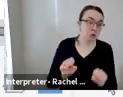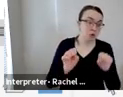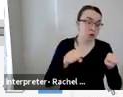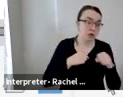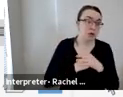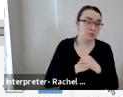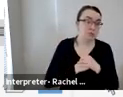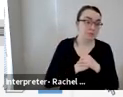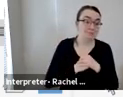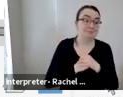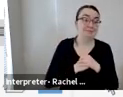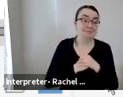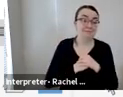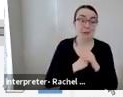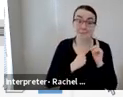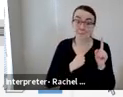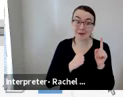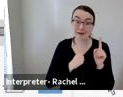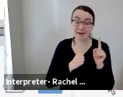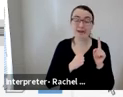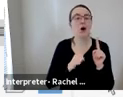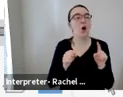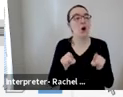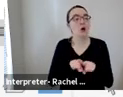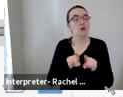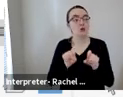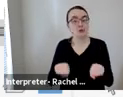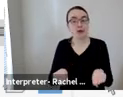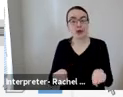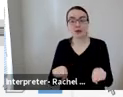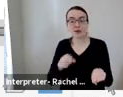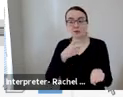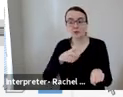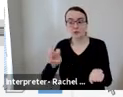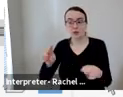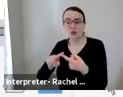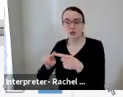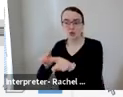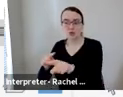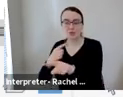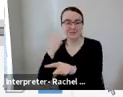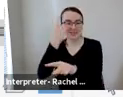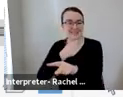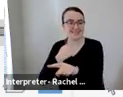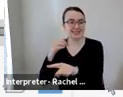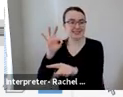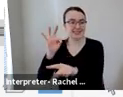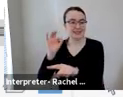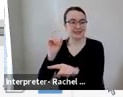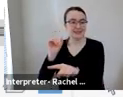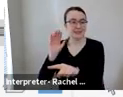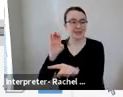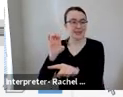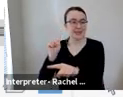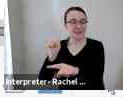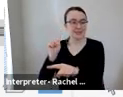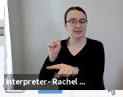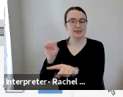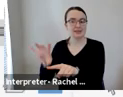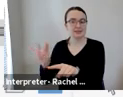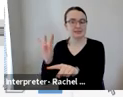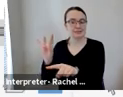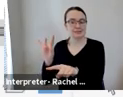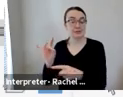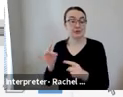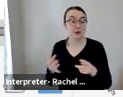right? But you can also switch this to faces. And what it allows you to do as a